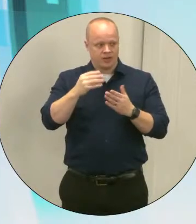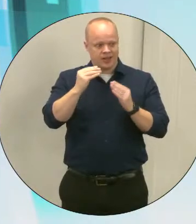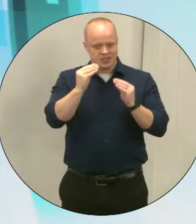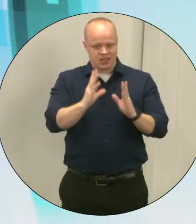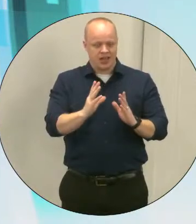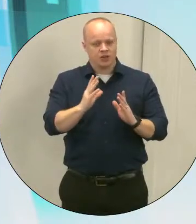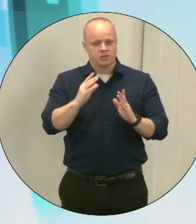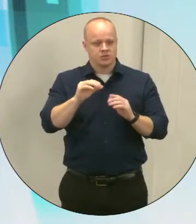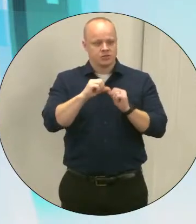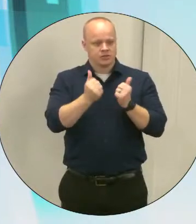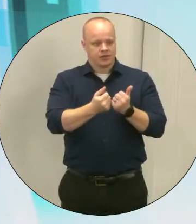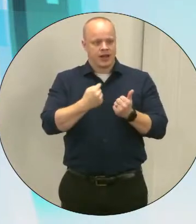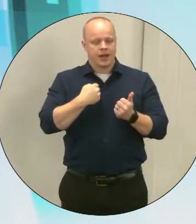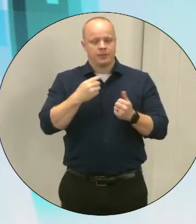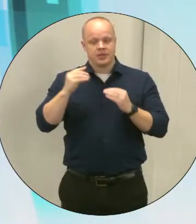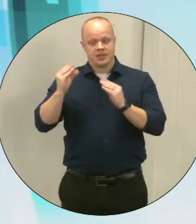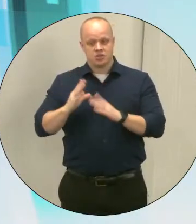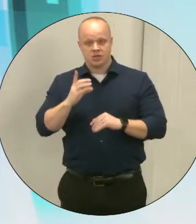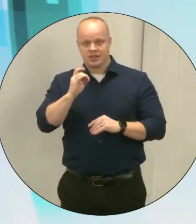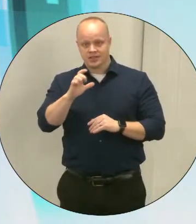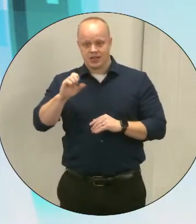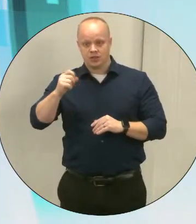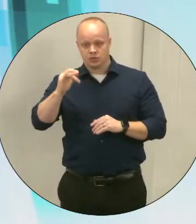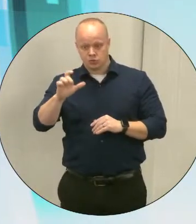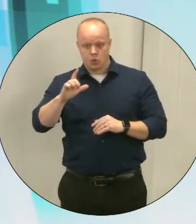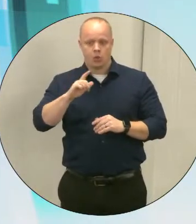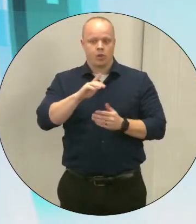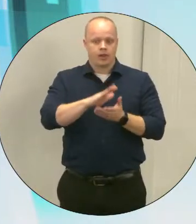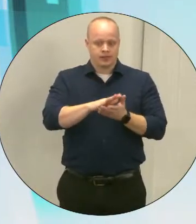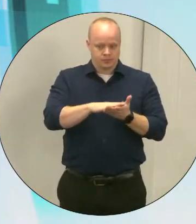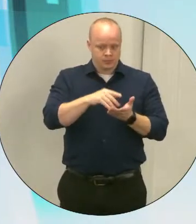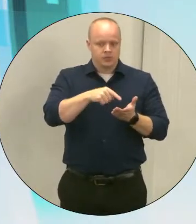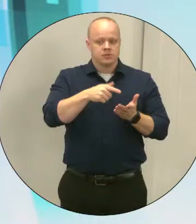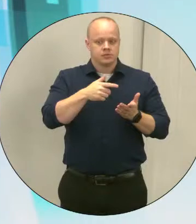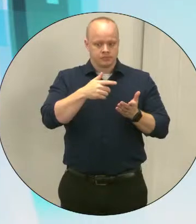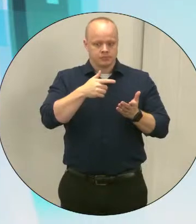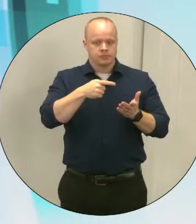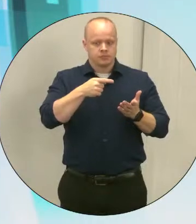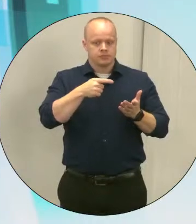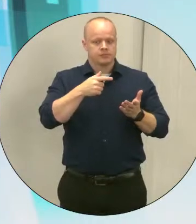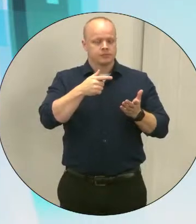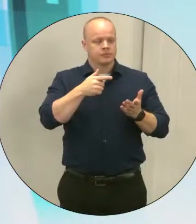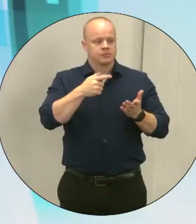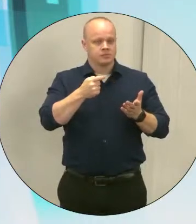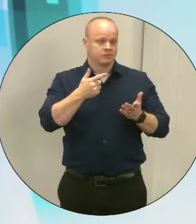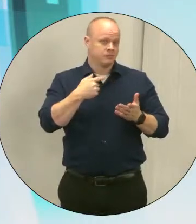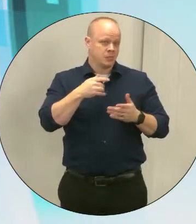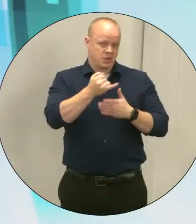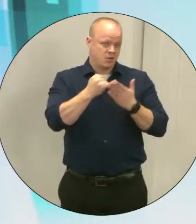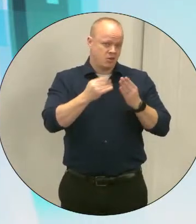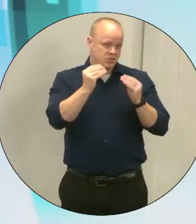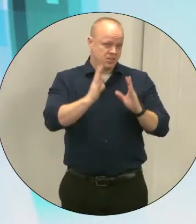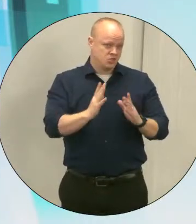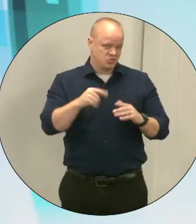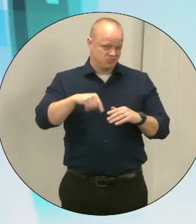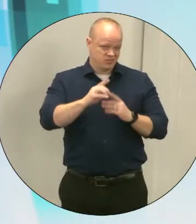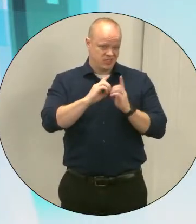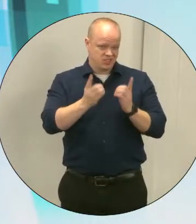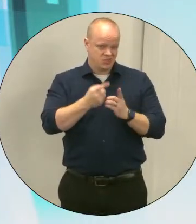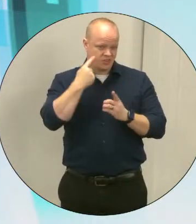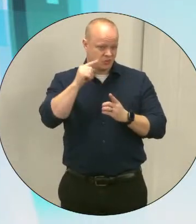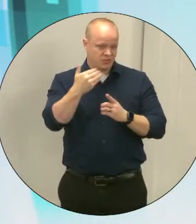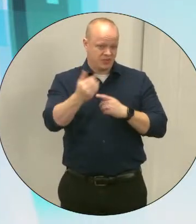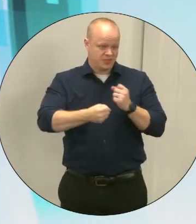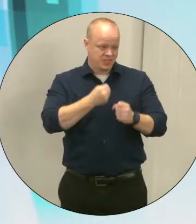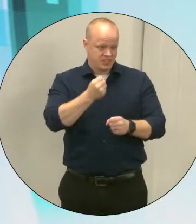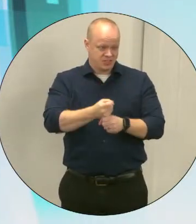Association. I'm a teacher at Del Sol Academy of Performing Arts, and I'm an art teacher. I've been an art teacher in the district for 15 years,